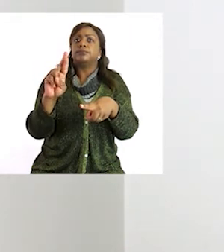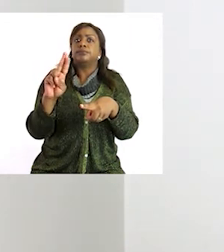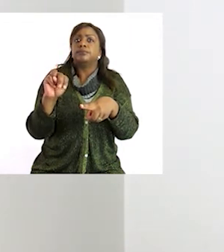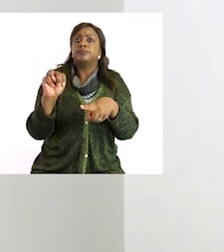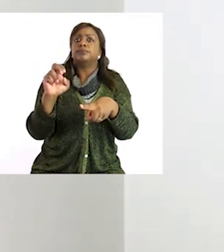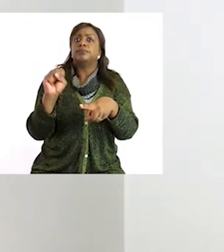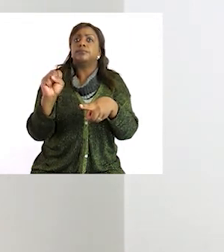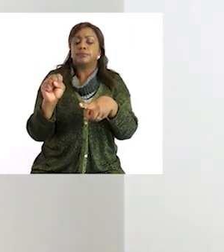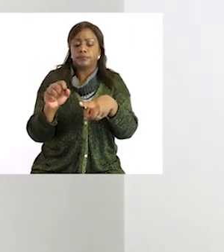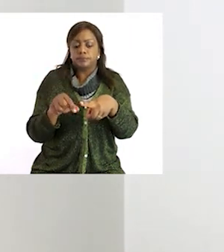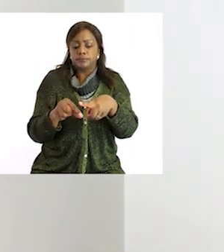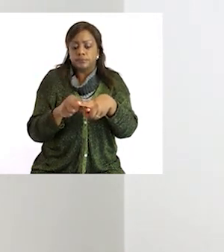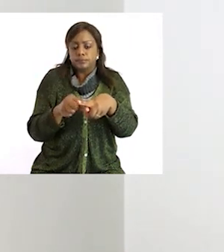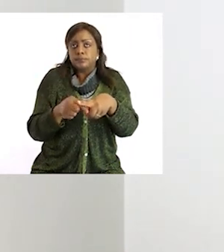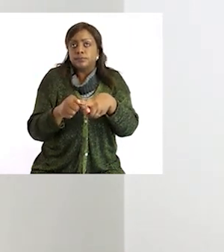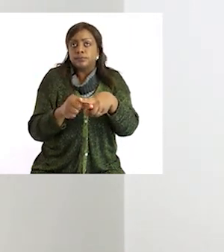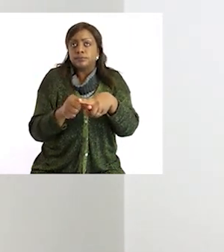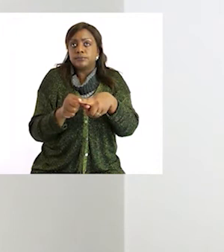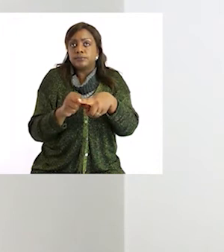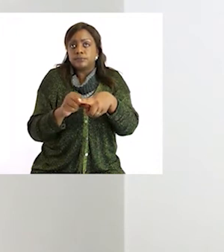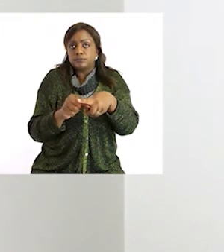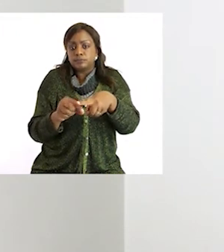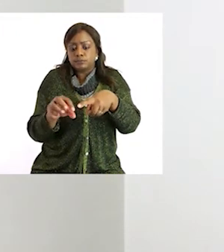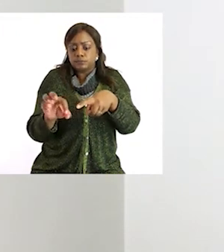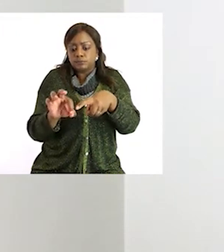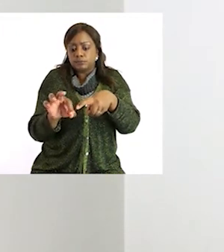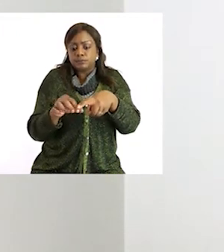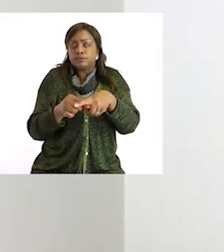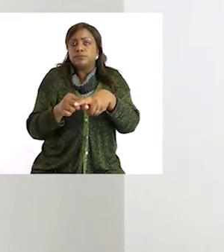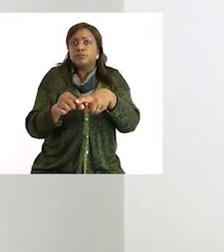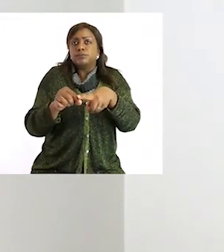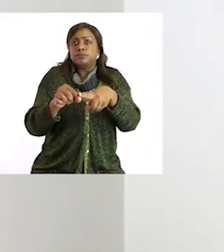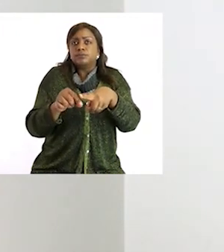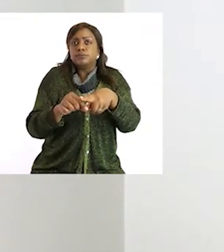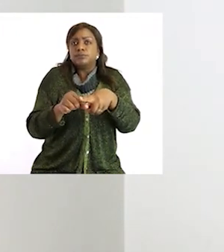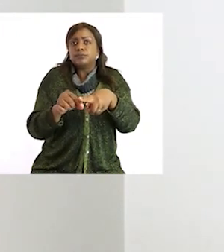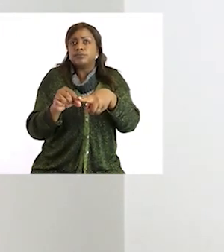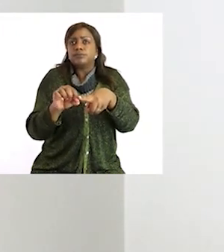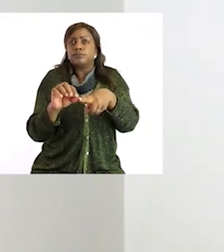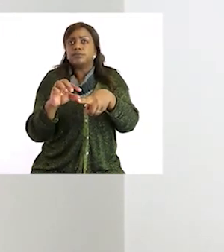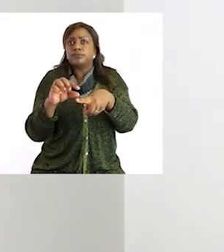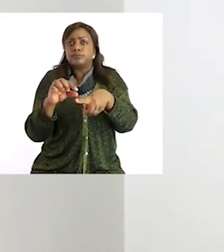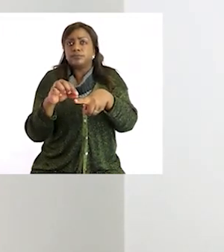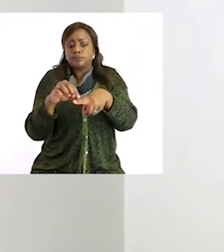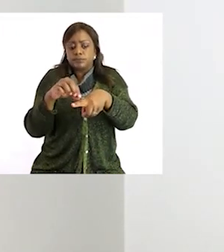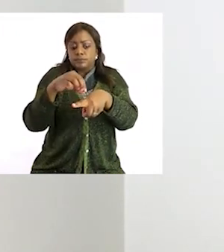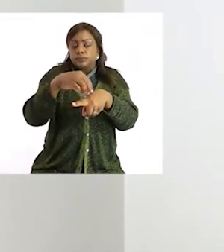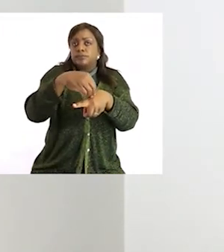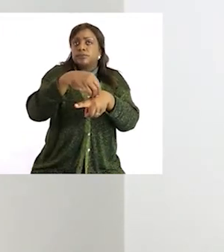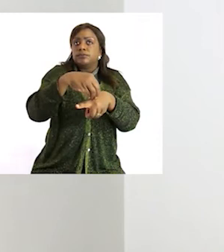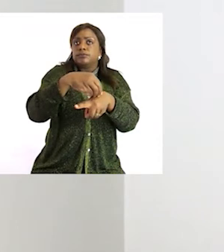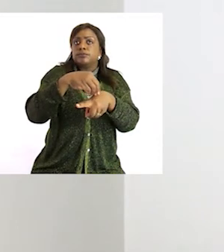And the vas deferens goes on and connects to another structure, and this structure is